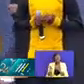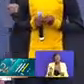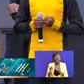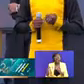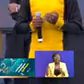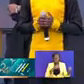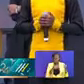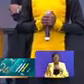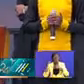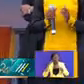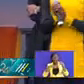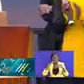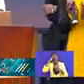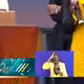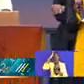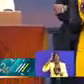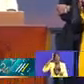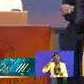his